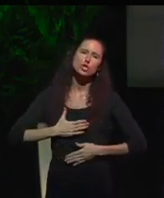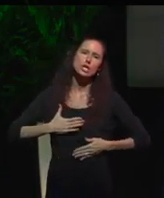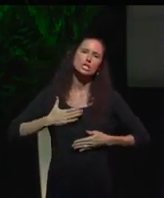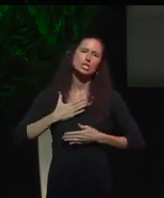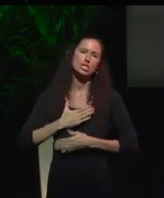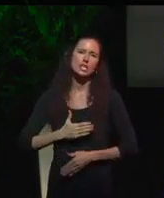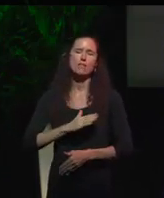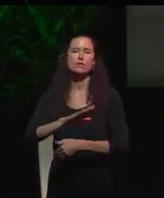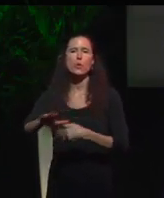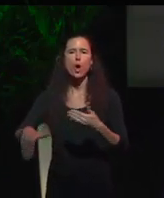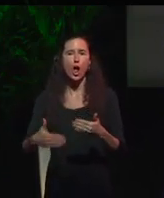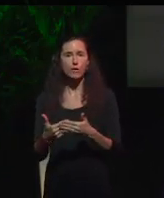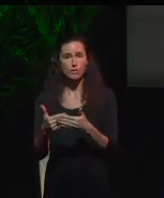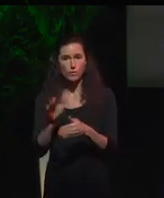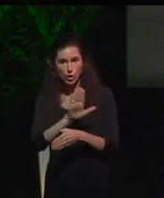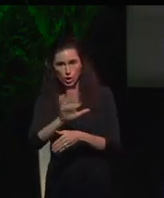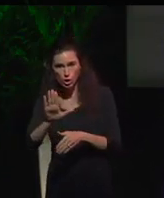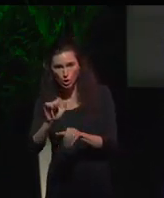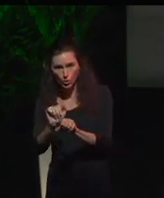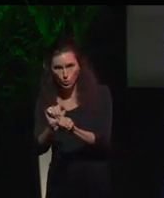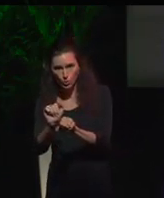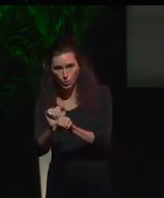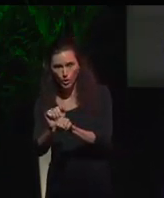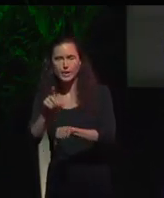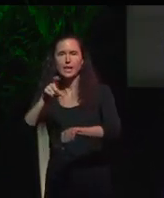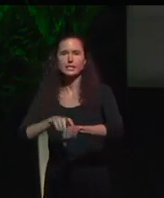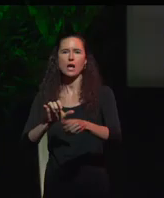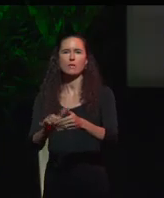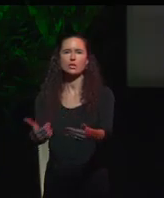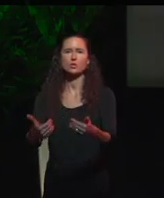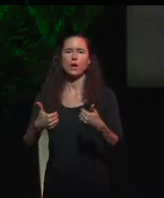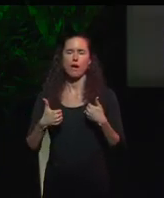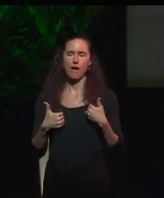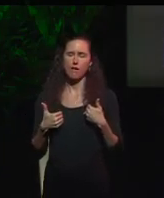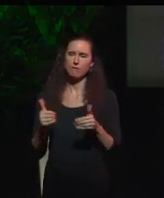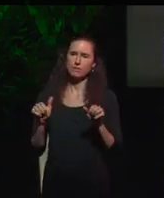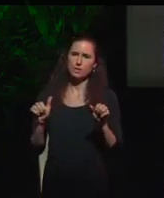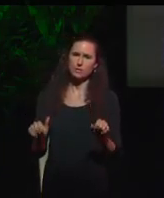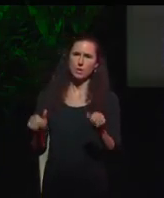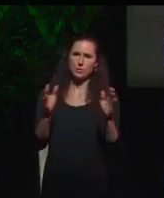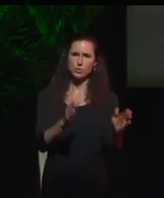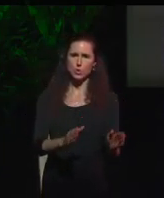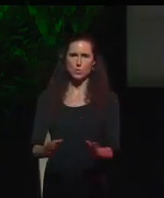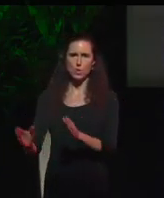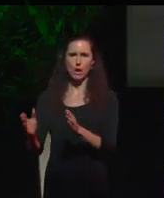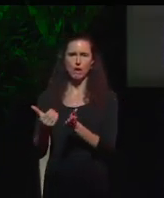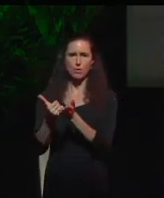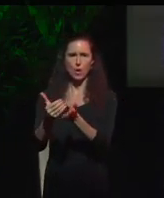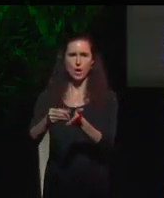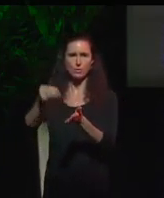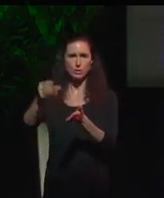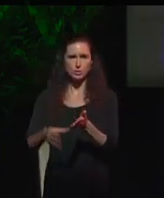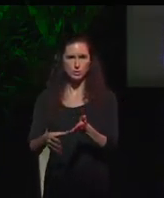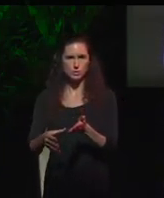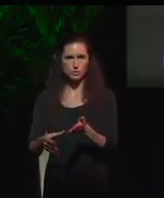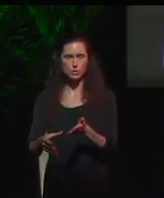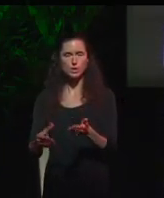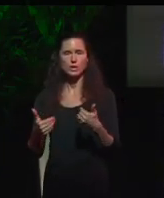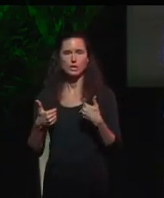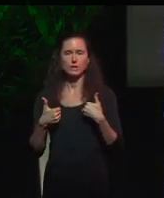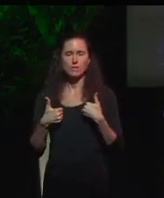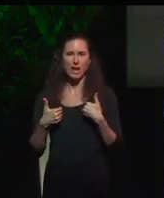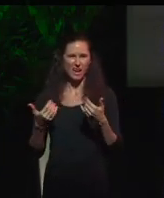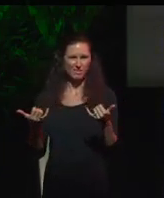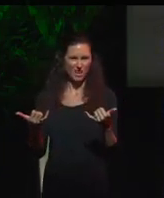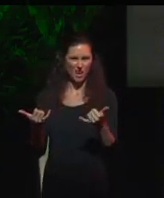enough for the work that you did in the time that you had to be able to prepare for our students. We've had some time to prepare for the start of the